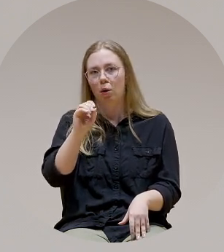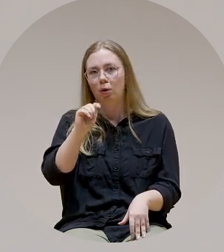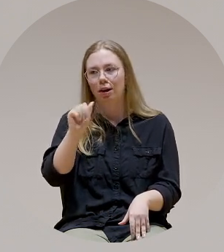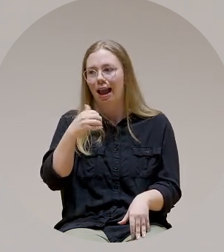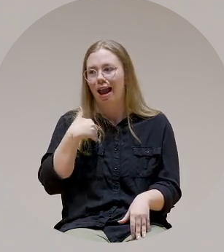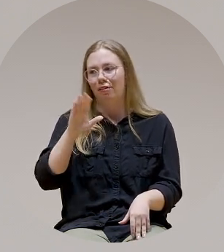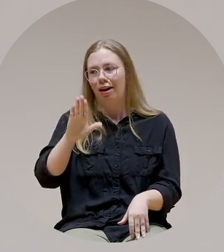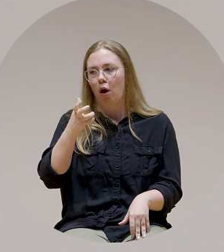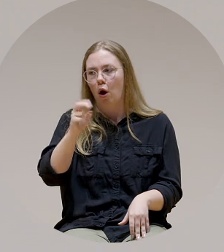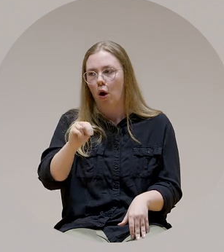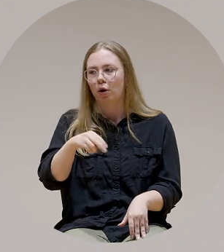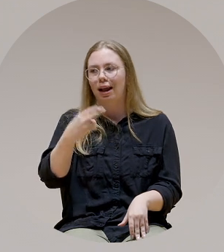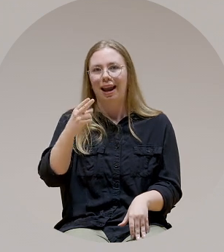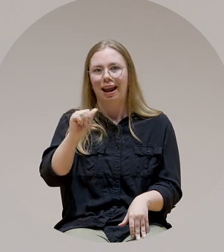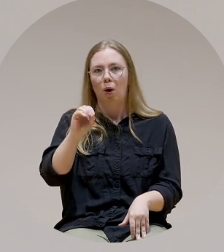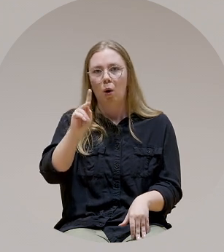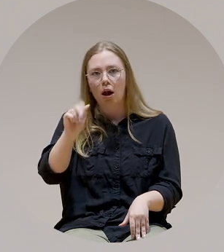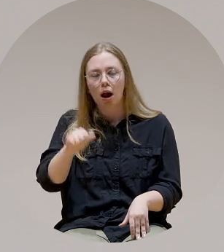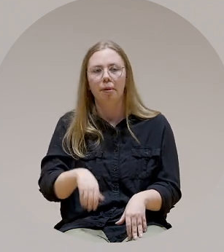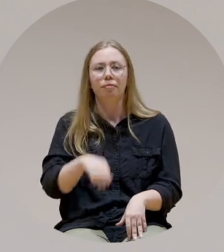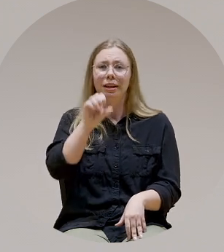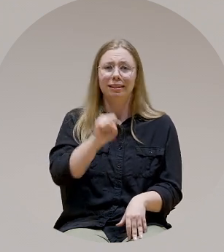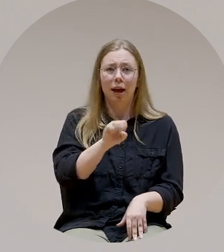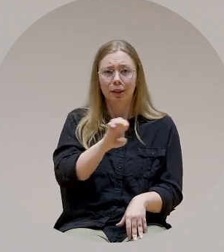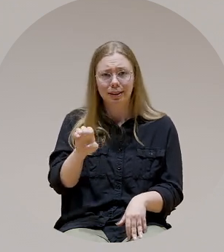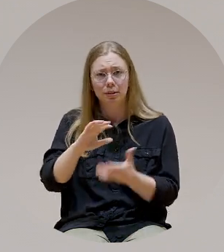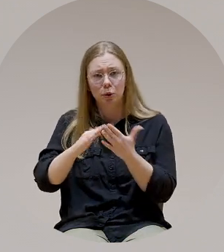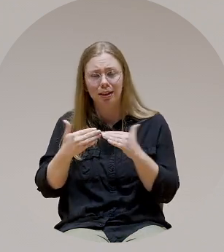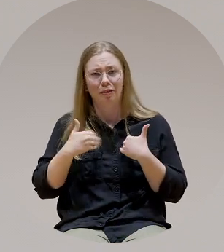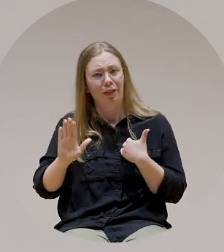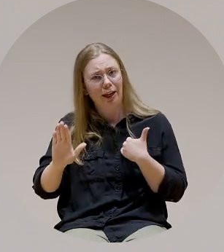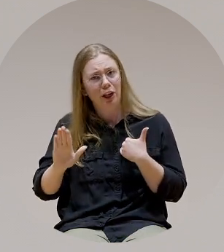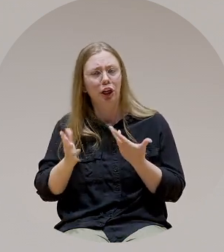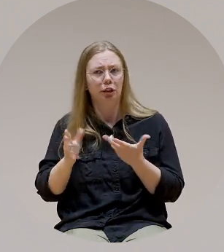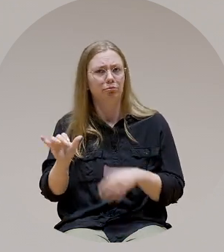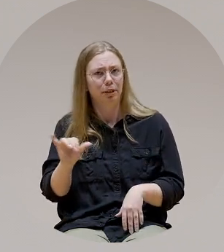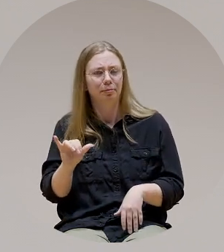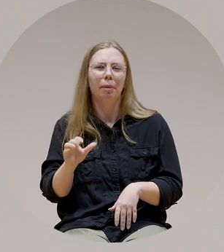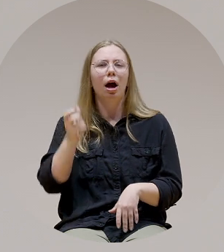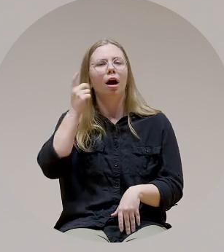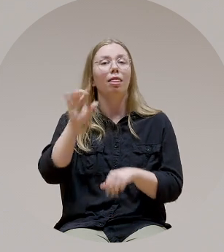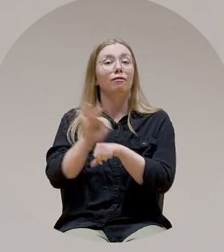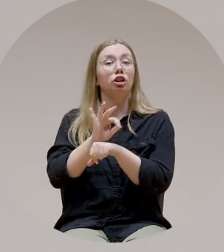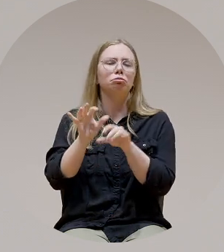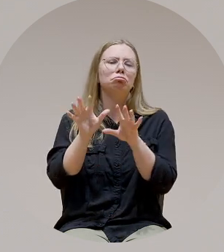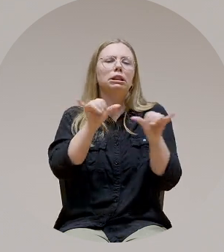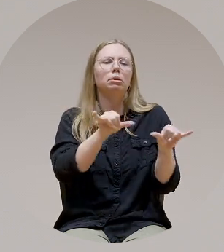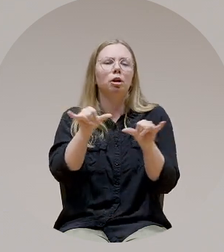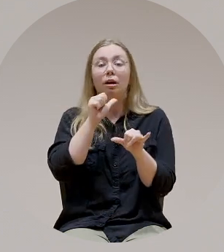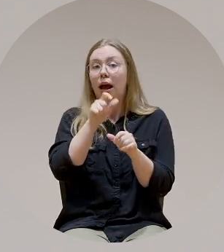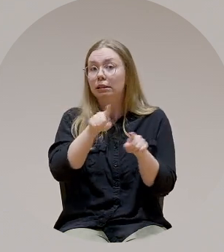The southeastern communities have similar figures, and it very often they serve a similar function. I won't say the